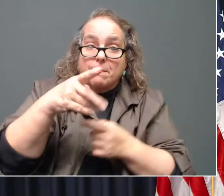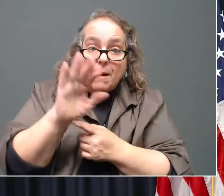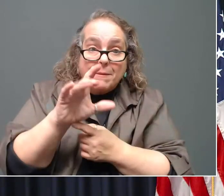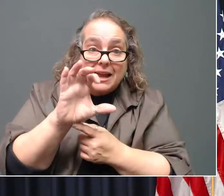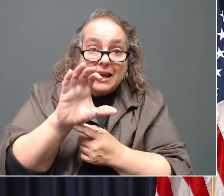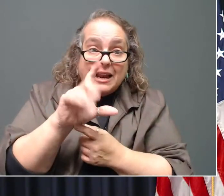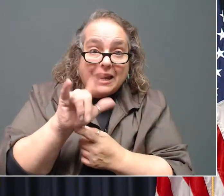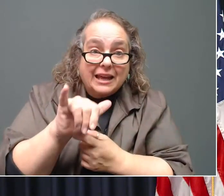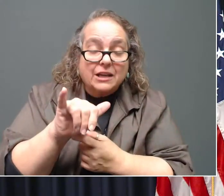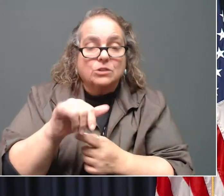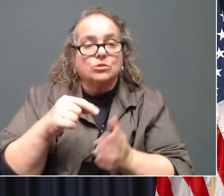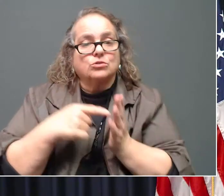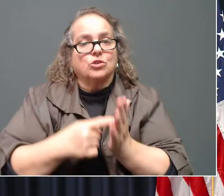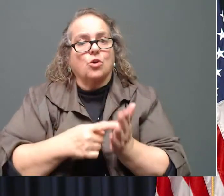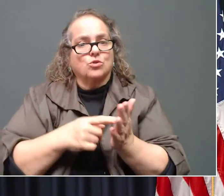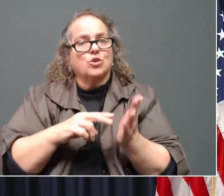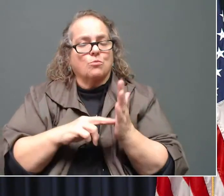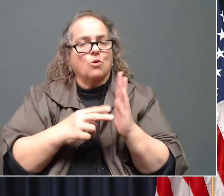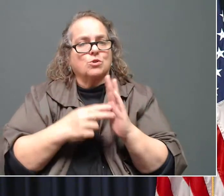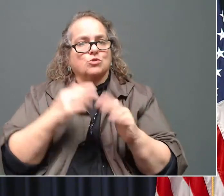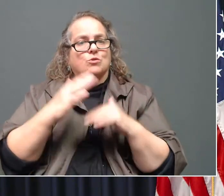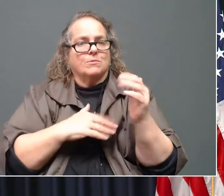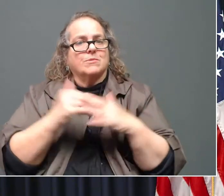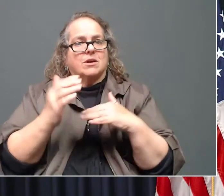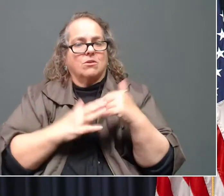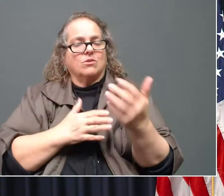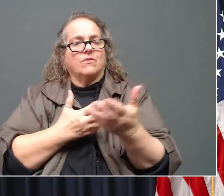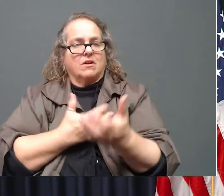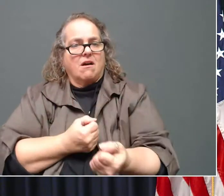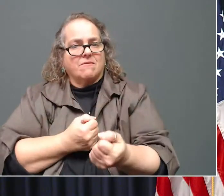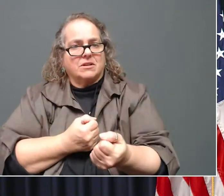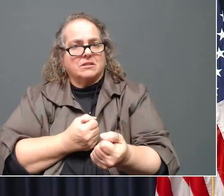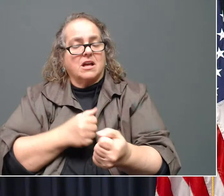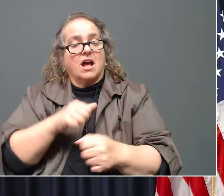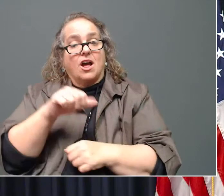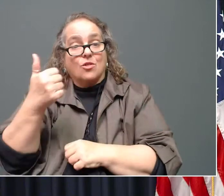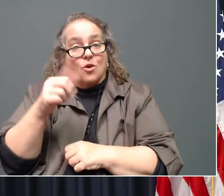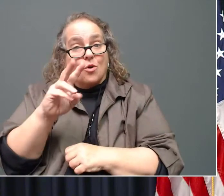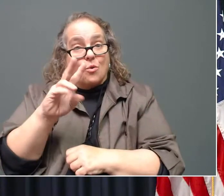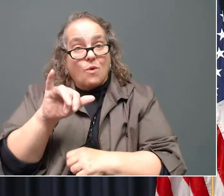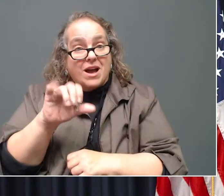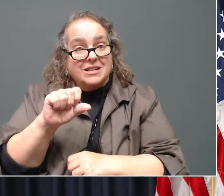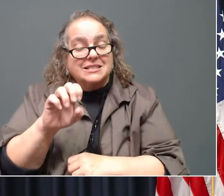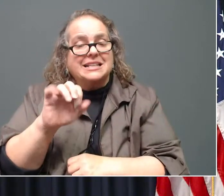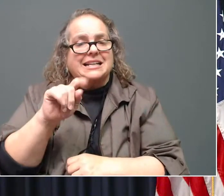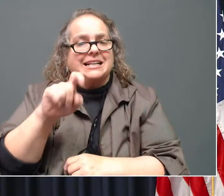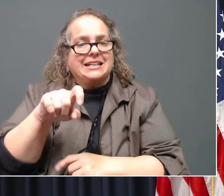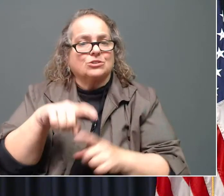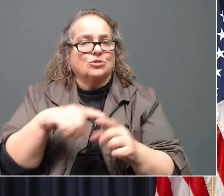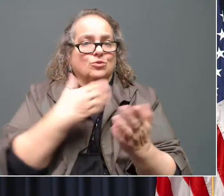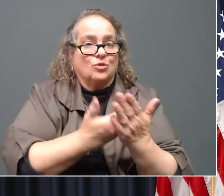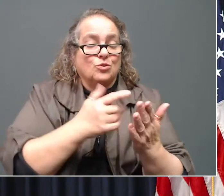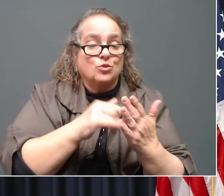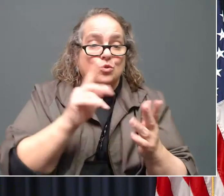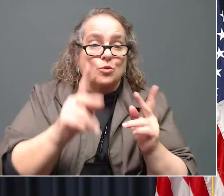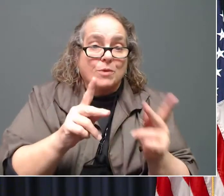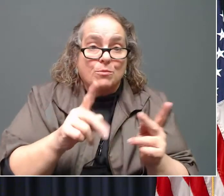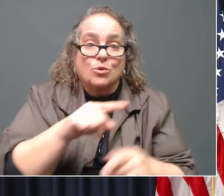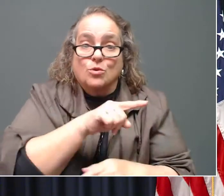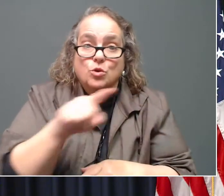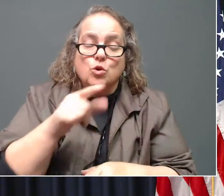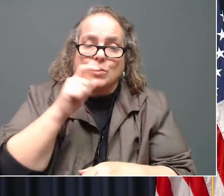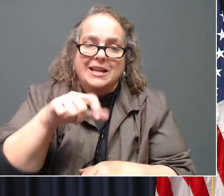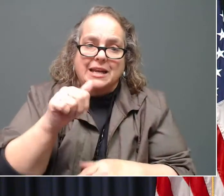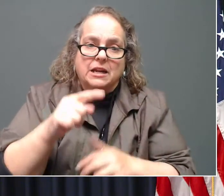build that confidence. Otherwise, it needs to get to those that need it the most. Now, I do want to